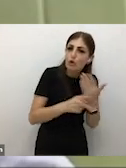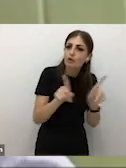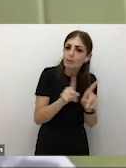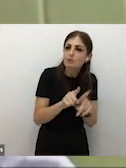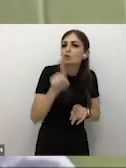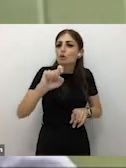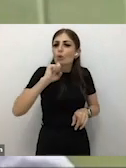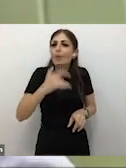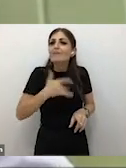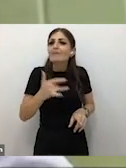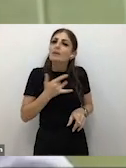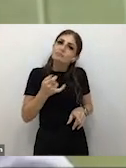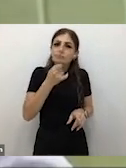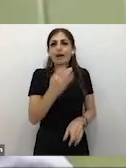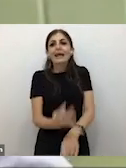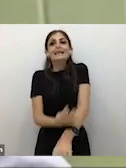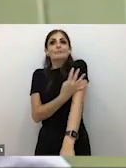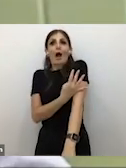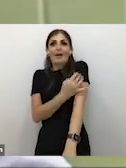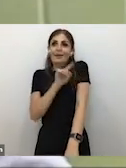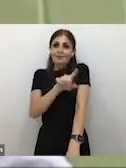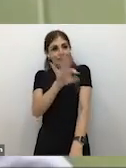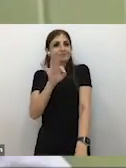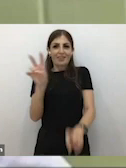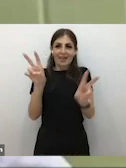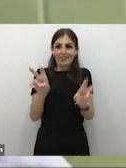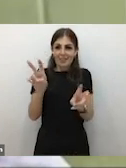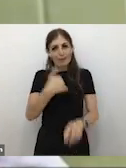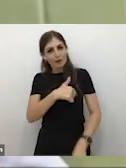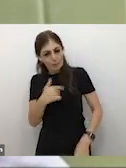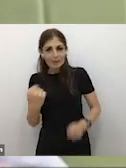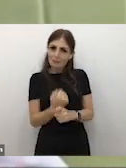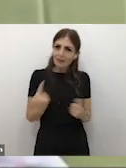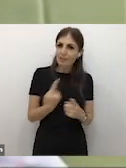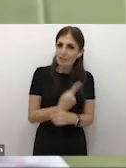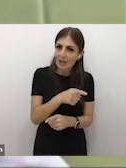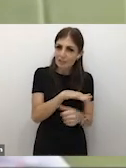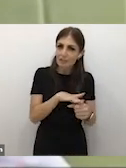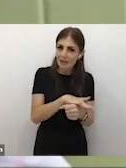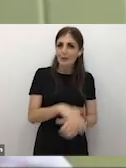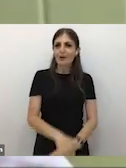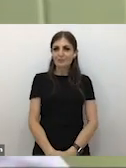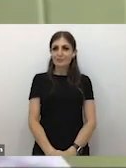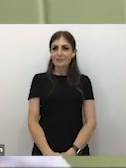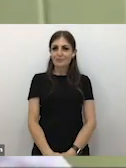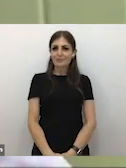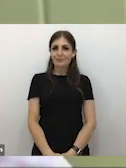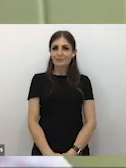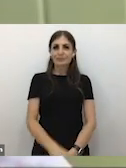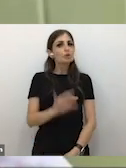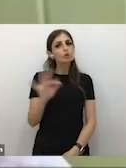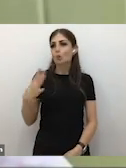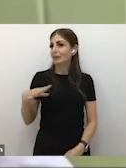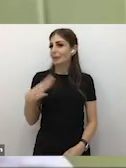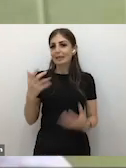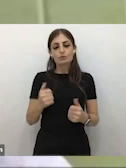feel inspired by the theme that you choose and committed to making change in the area of that theme. You don't need to